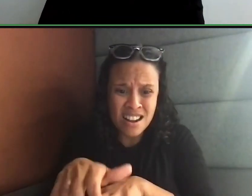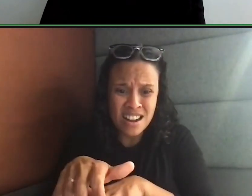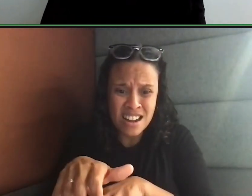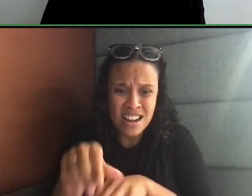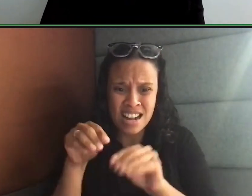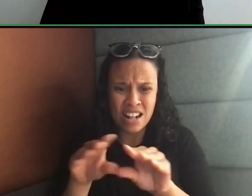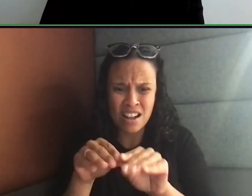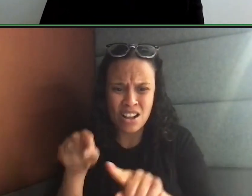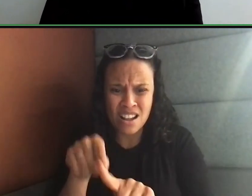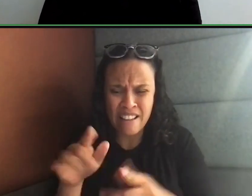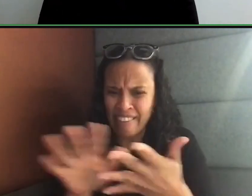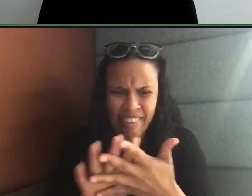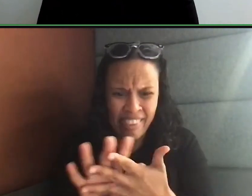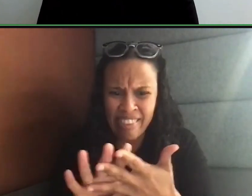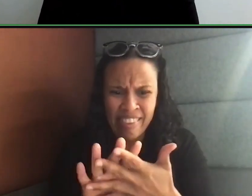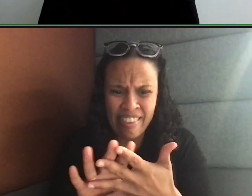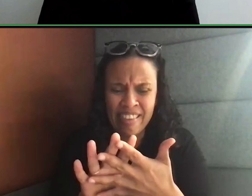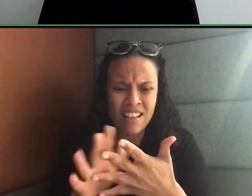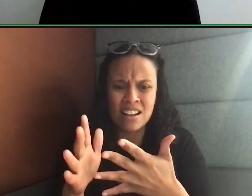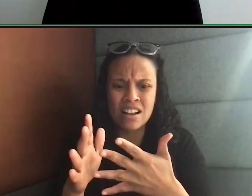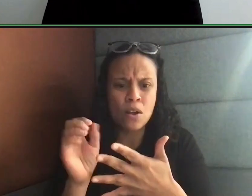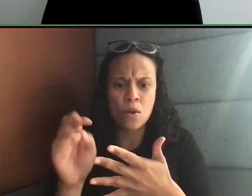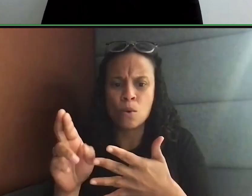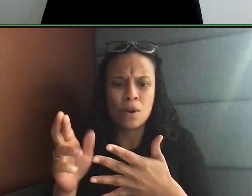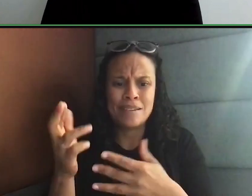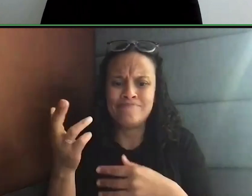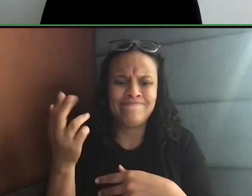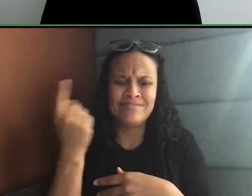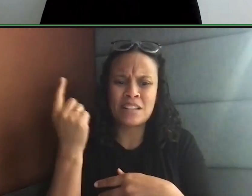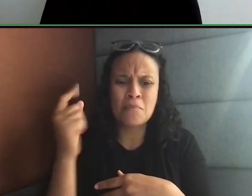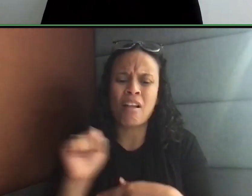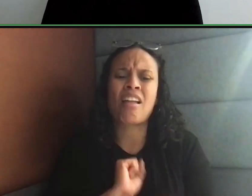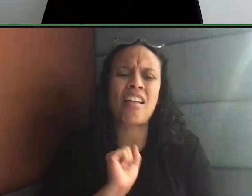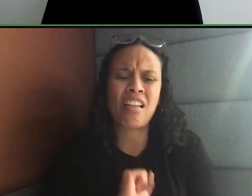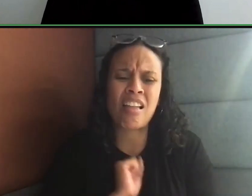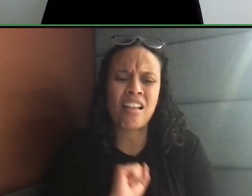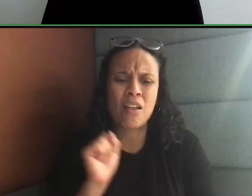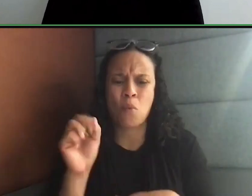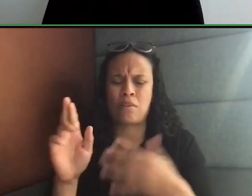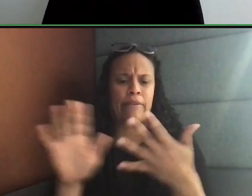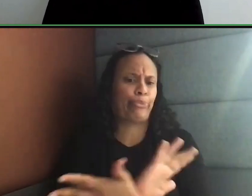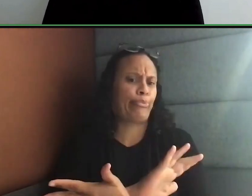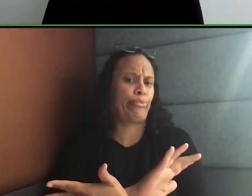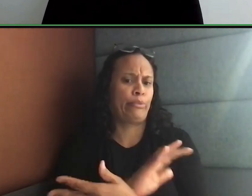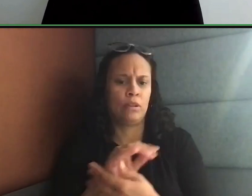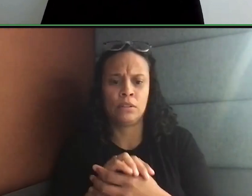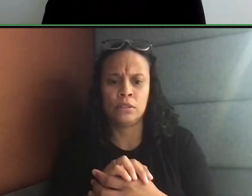because somebody was coughing. So letting the student be aware that something's missed, they can follow up on that if they need to.